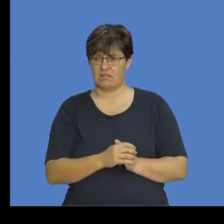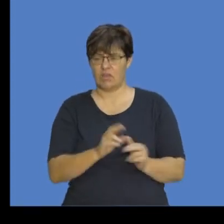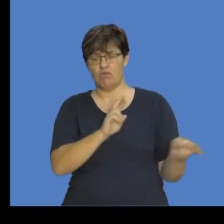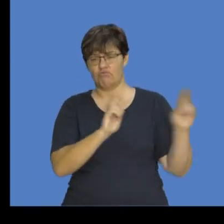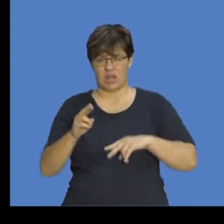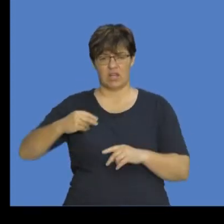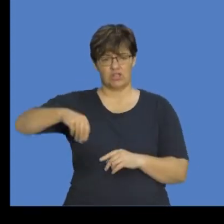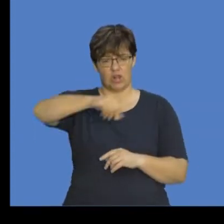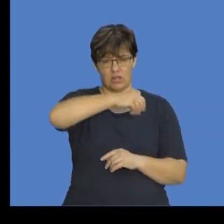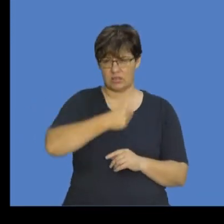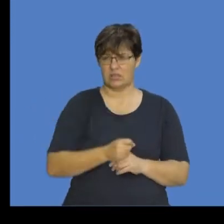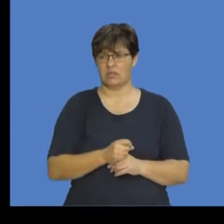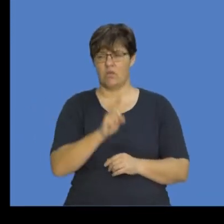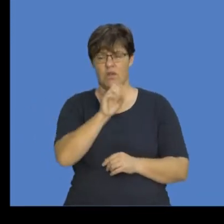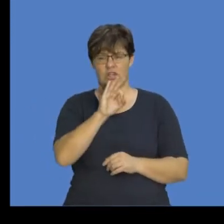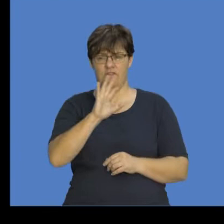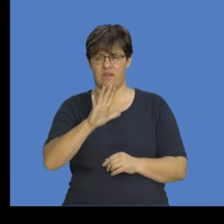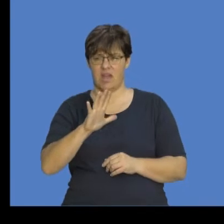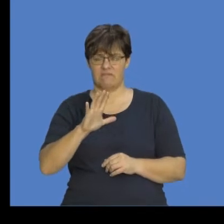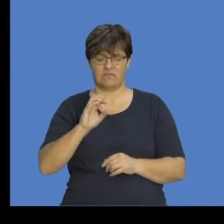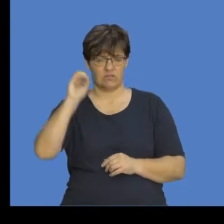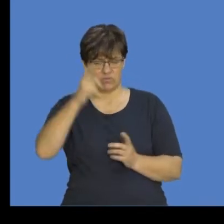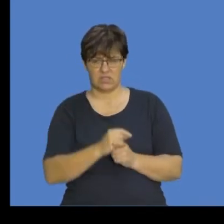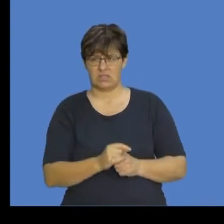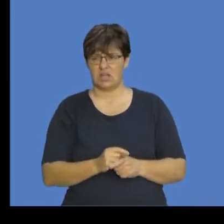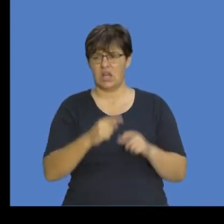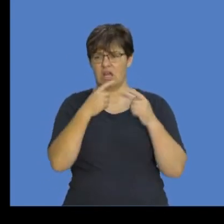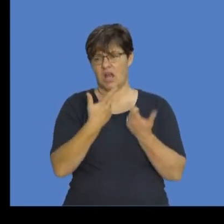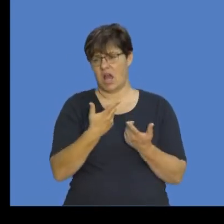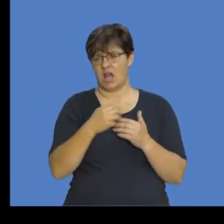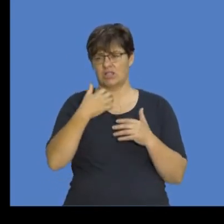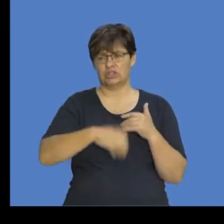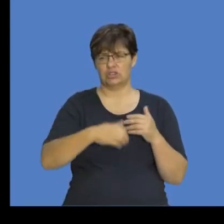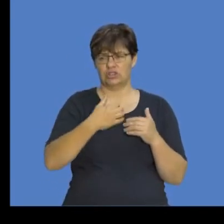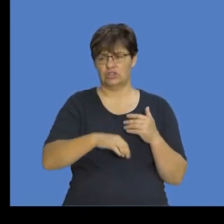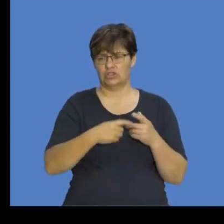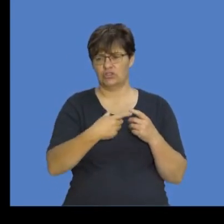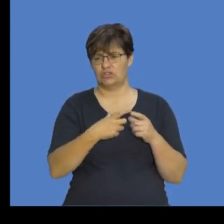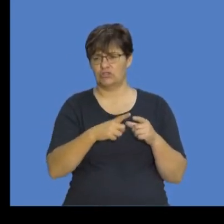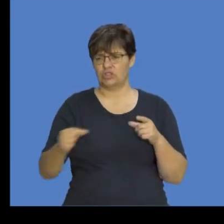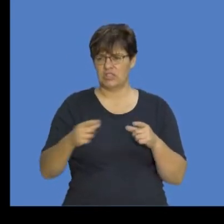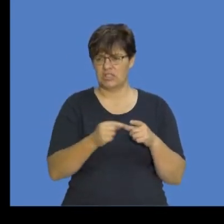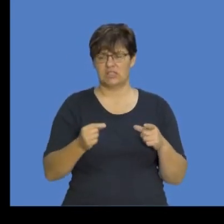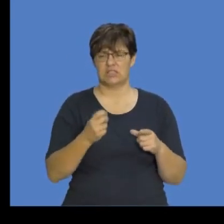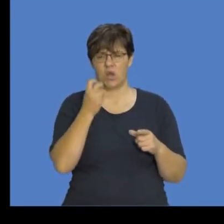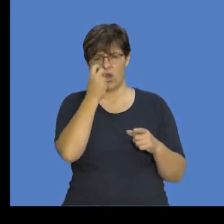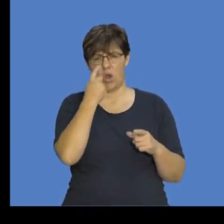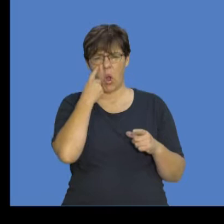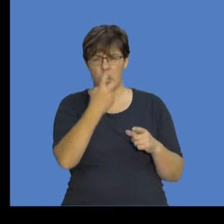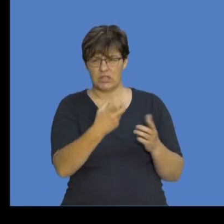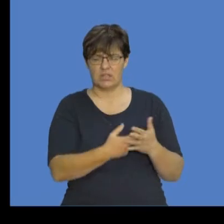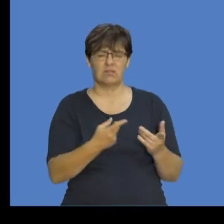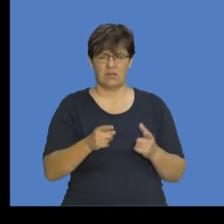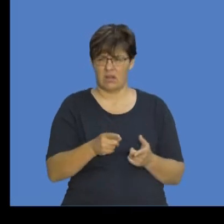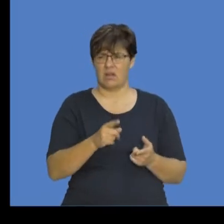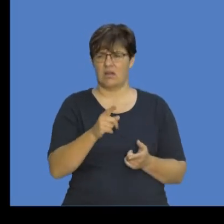ready salted at 135 degrees, cheese and onion, 50 degrees, salt and vinegar, which is 85